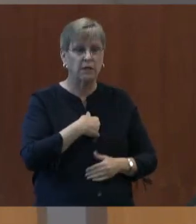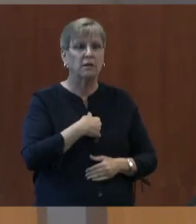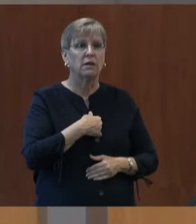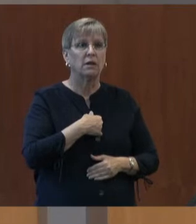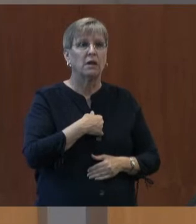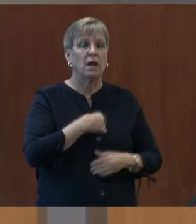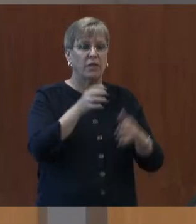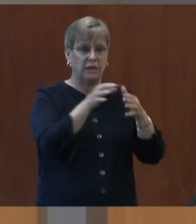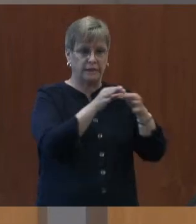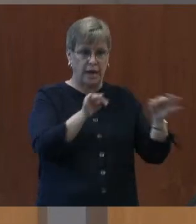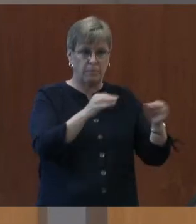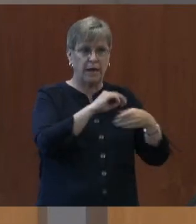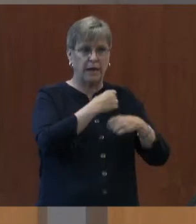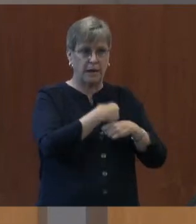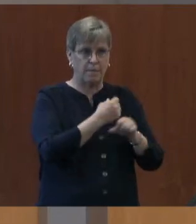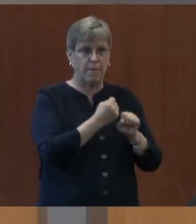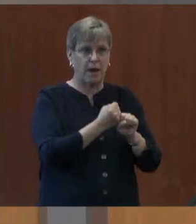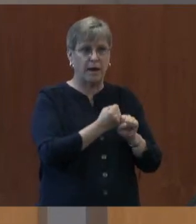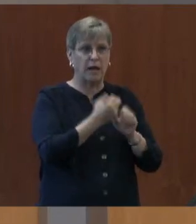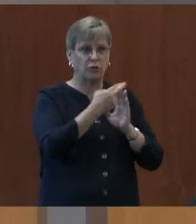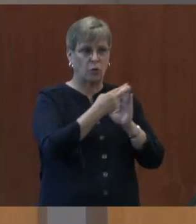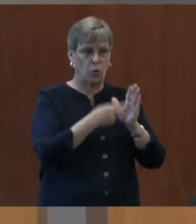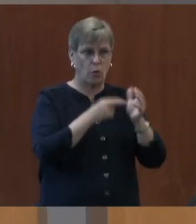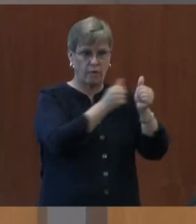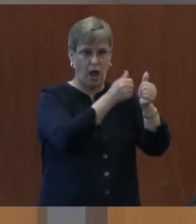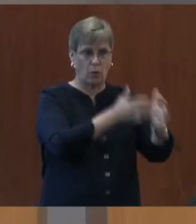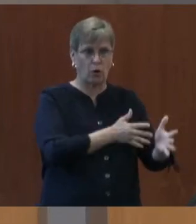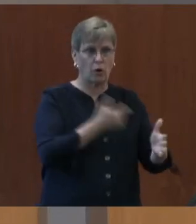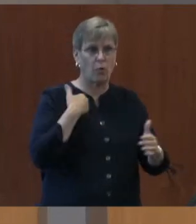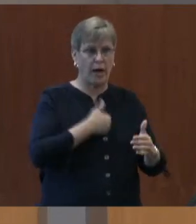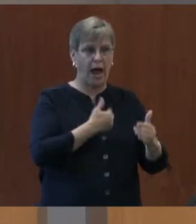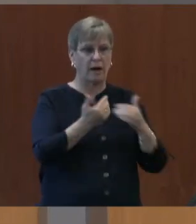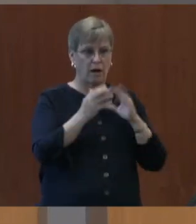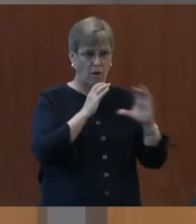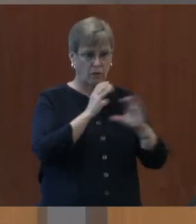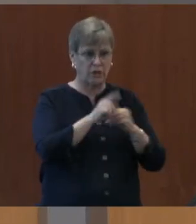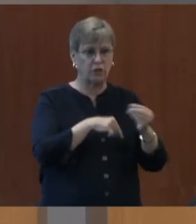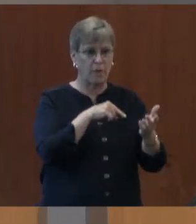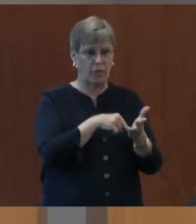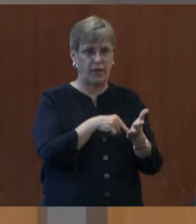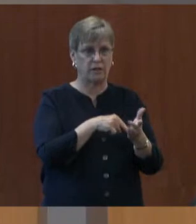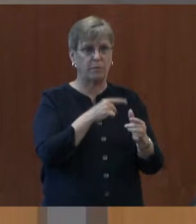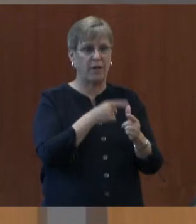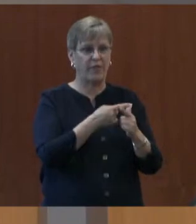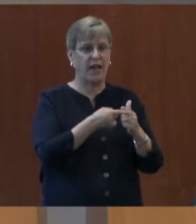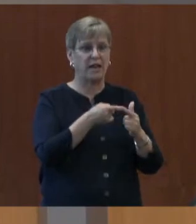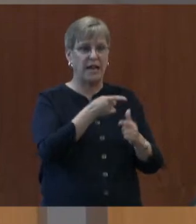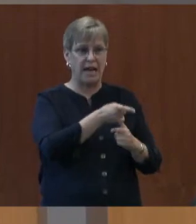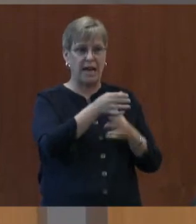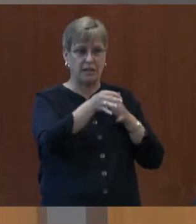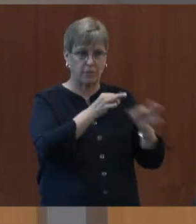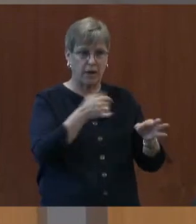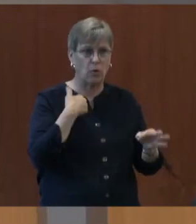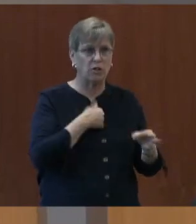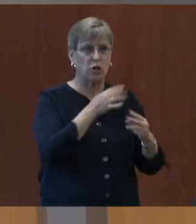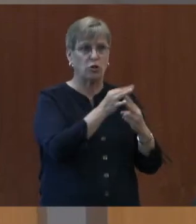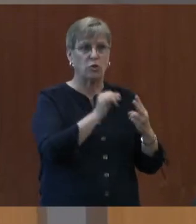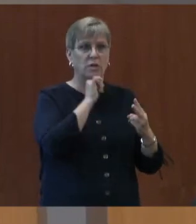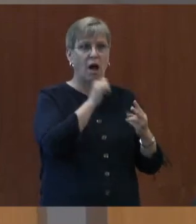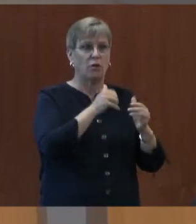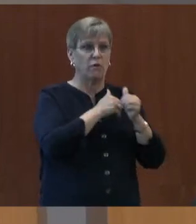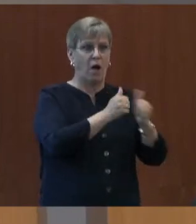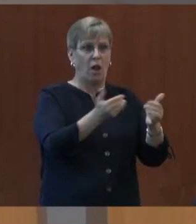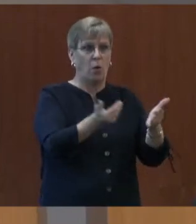statement that he made being a rule follower. We had a conversation about this, but then he proceeded to tell us that he chose not to follow a new